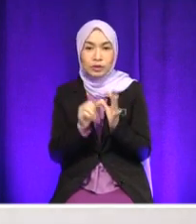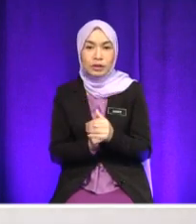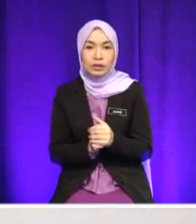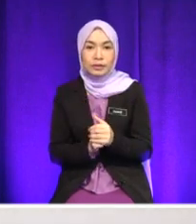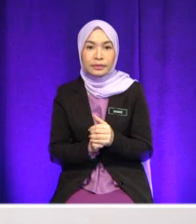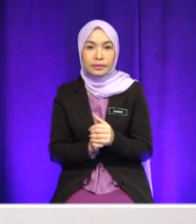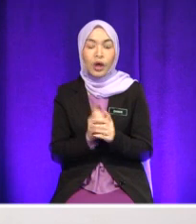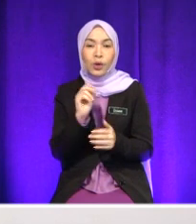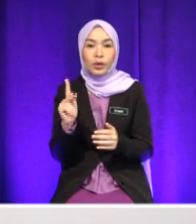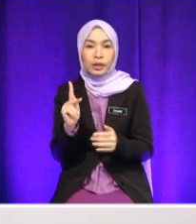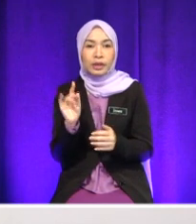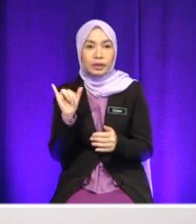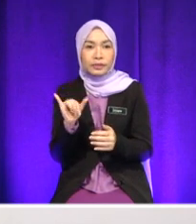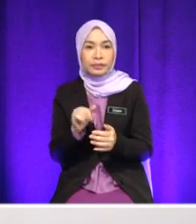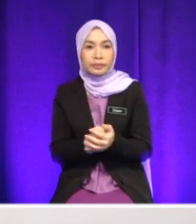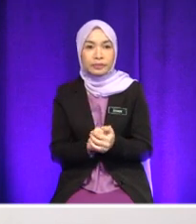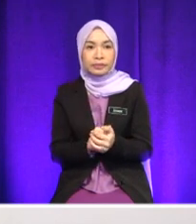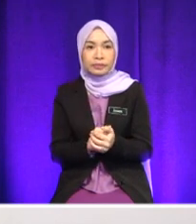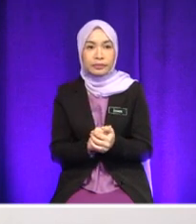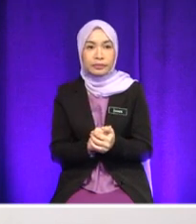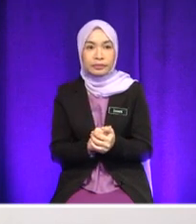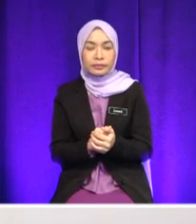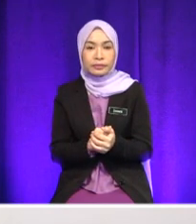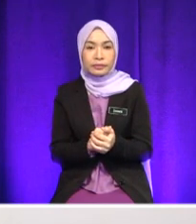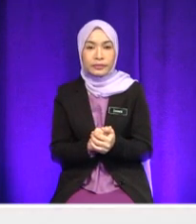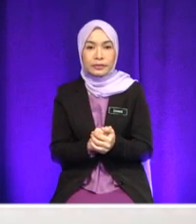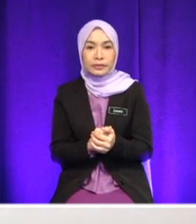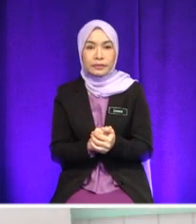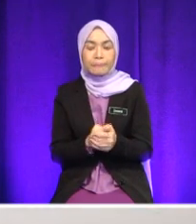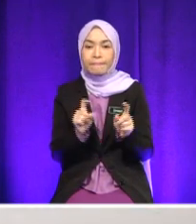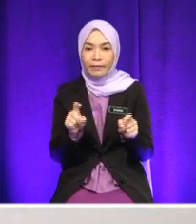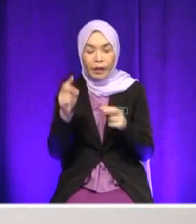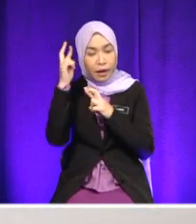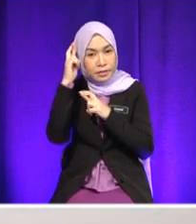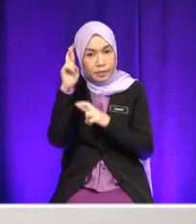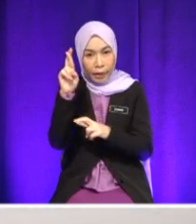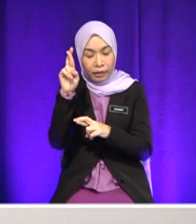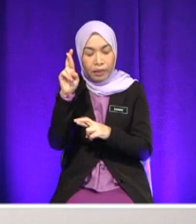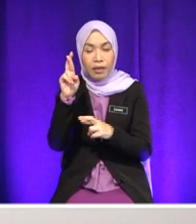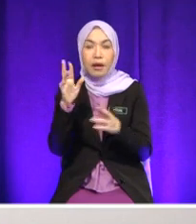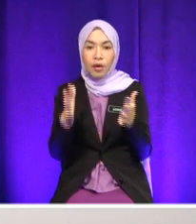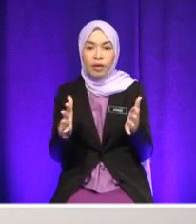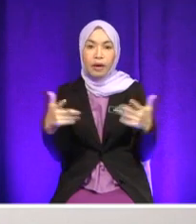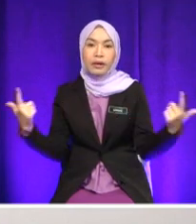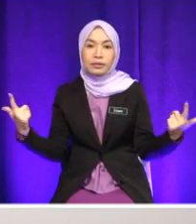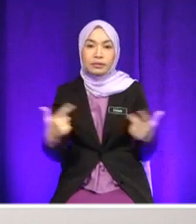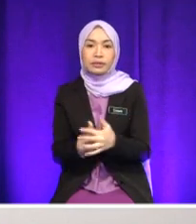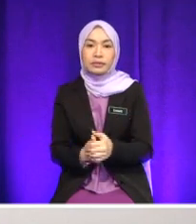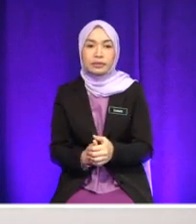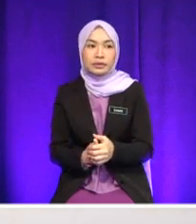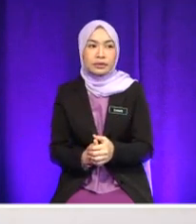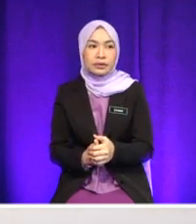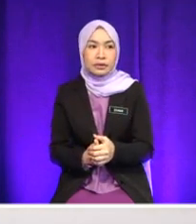Okay, yes. He mentioned about paying respect to others, right? Yeah. To your listeners. This is very important as well. Okay. How about